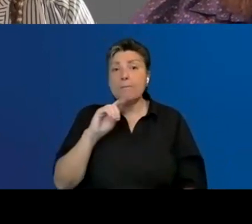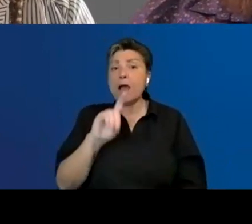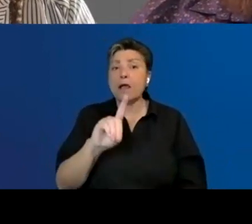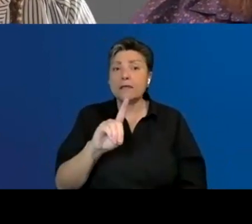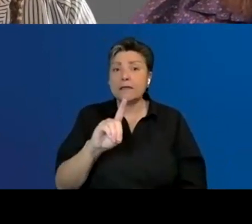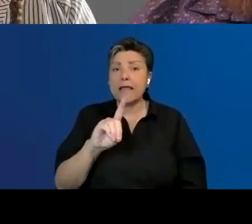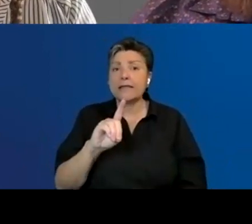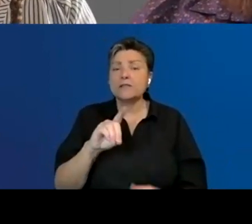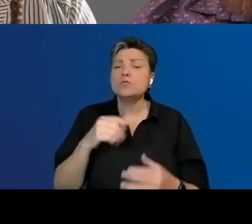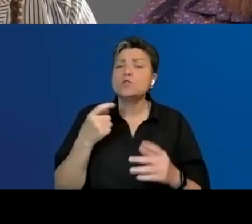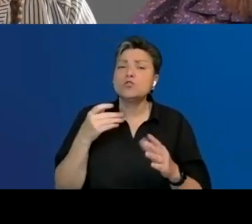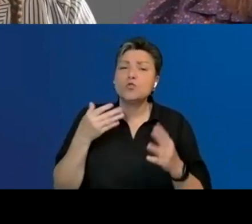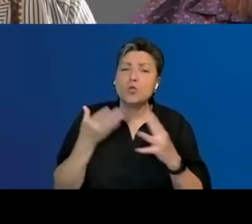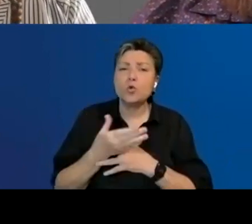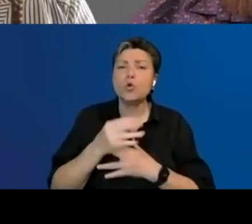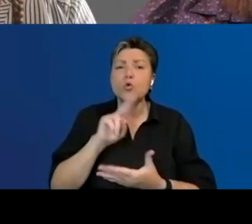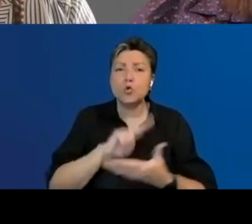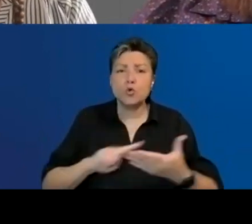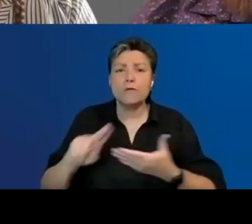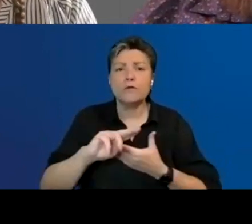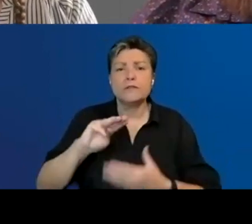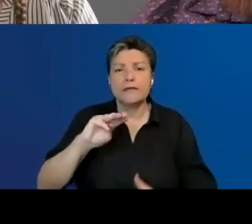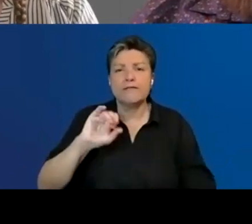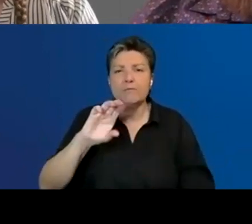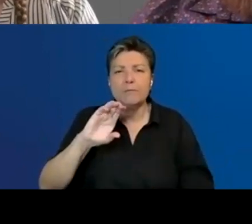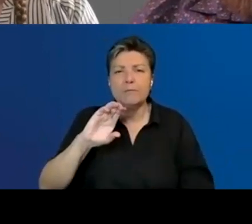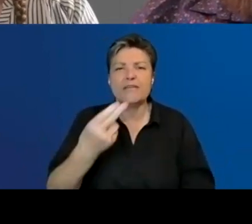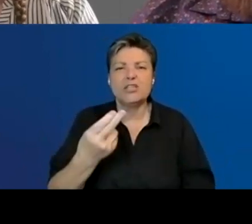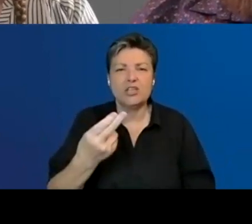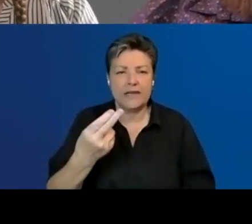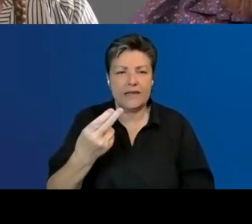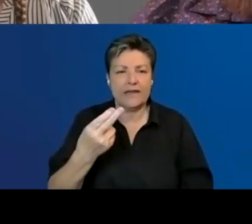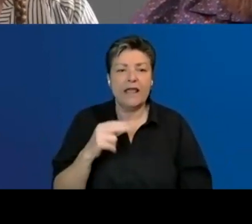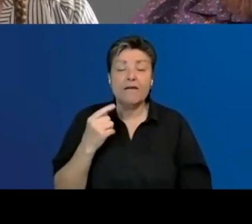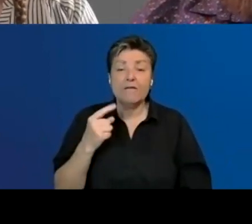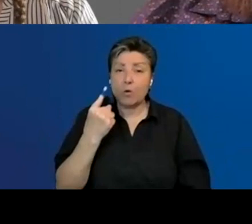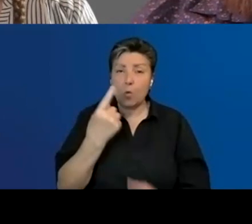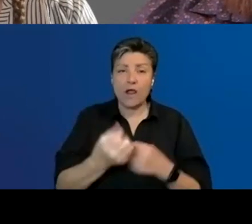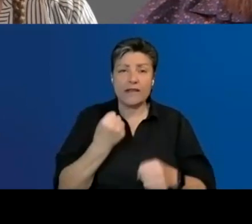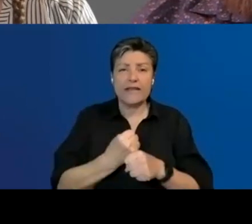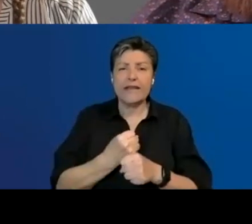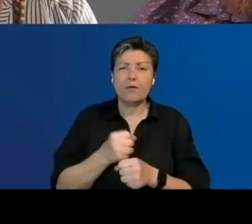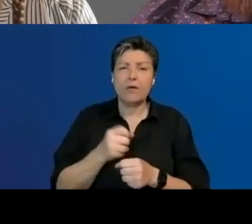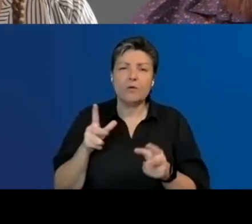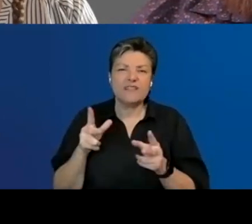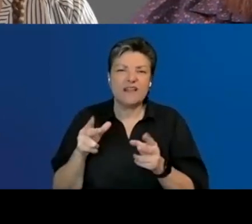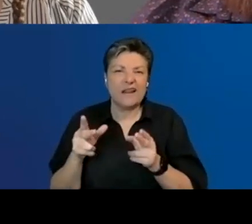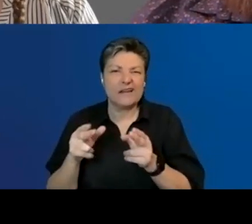podcast Reverb Effect. For a year, I was on the editorial board, and then for a